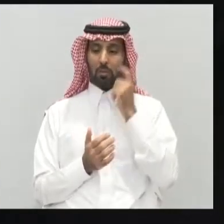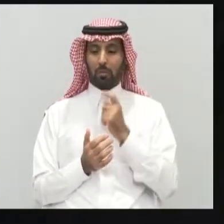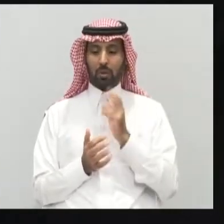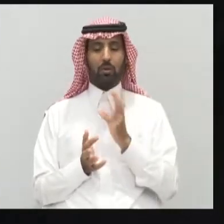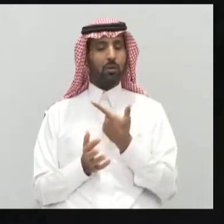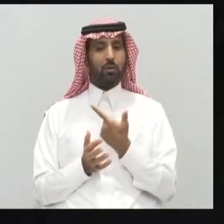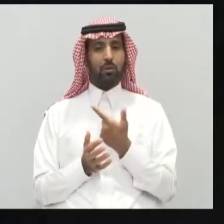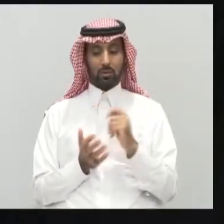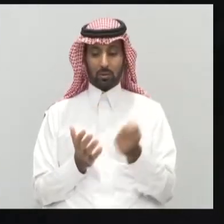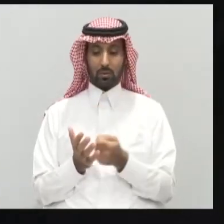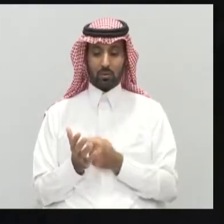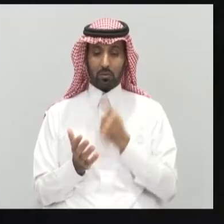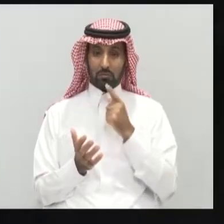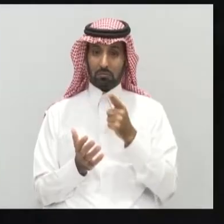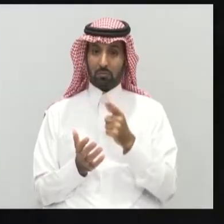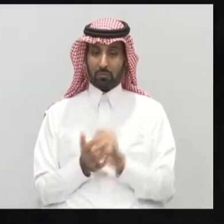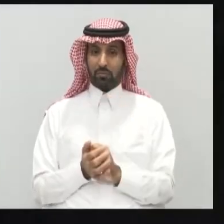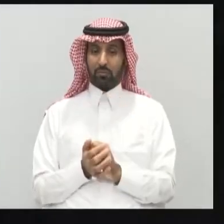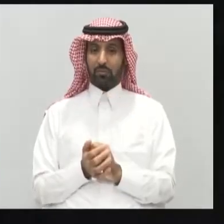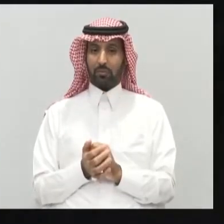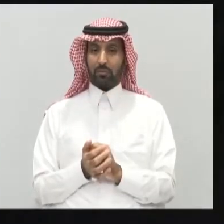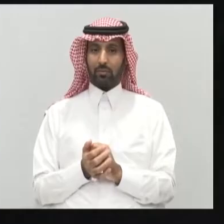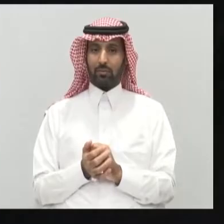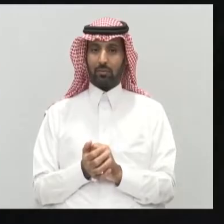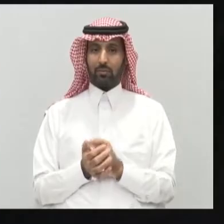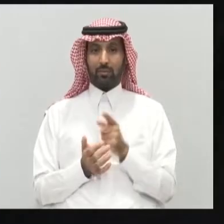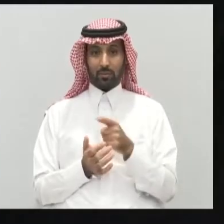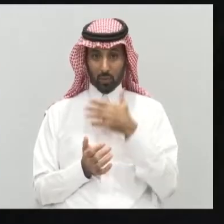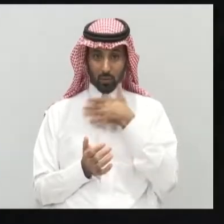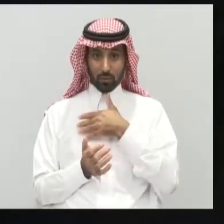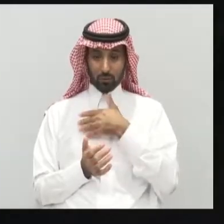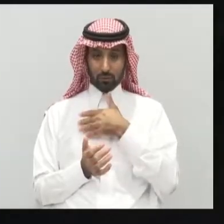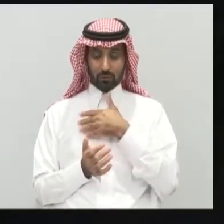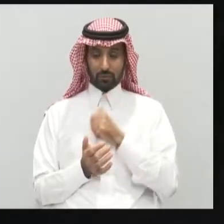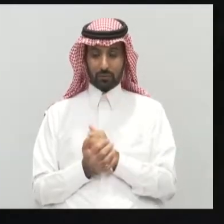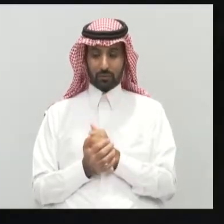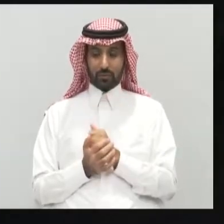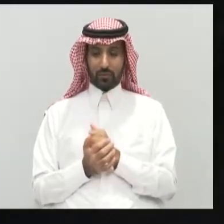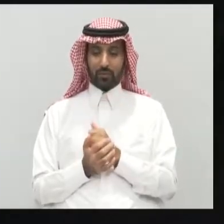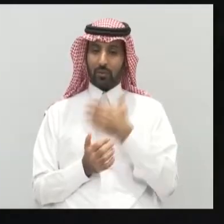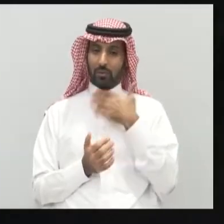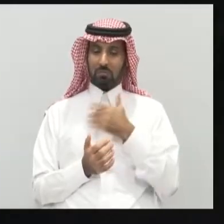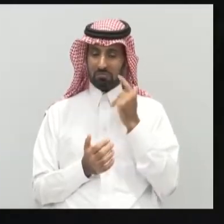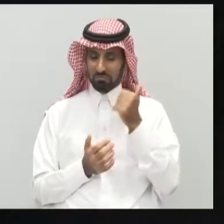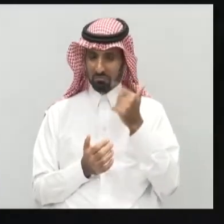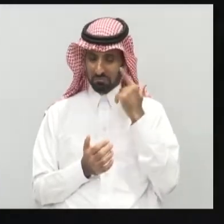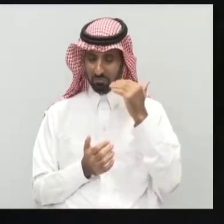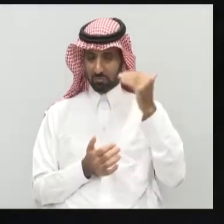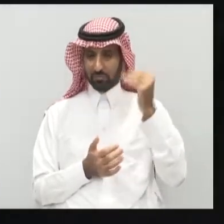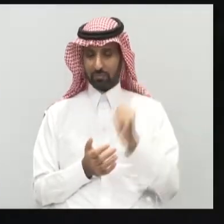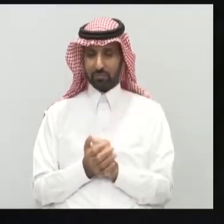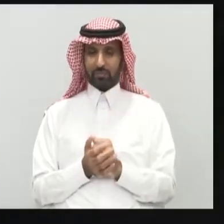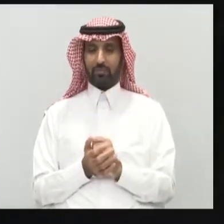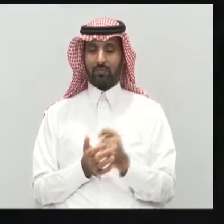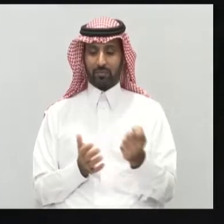of you I heard said, my father. Your father isn't a famous person. I'm sure he's a great role model,